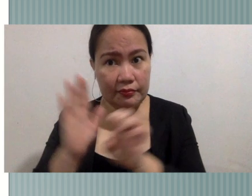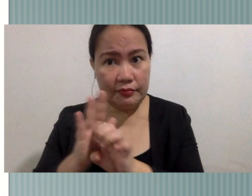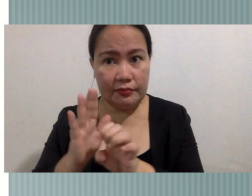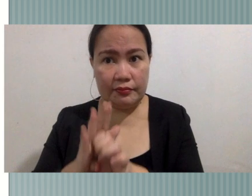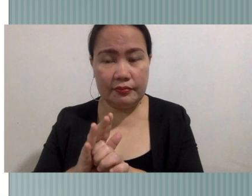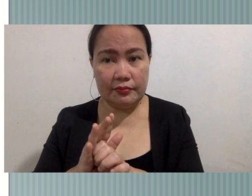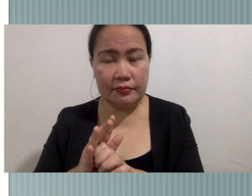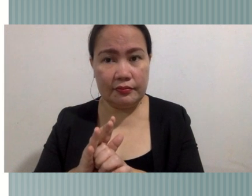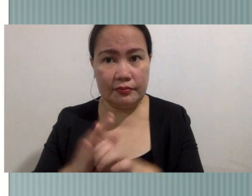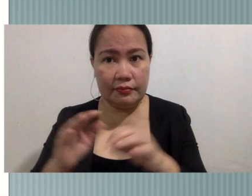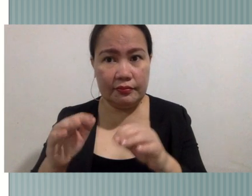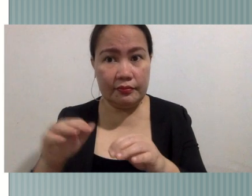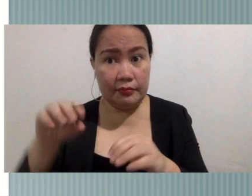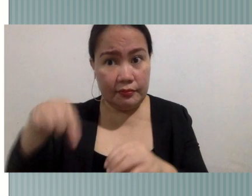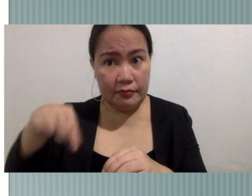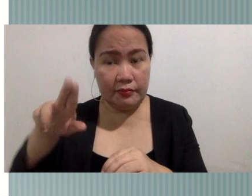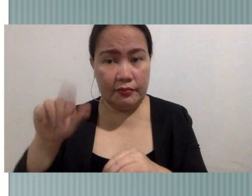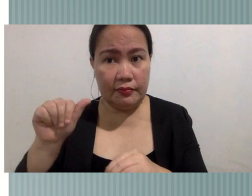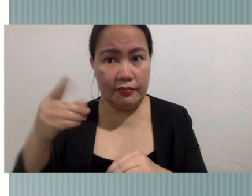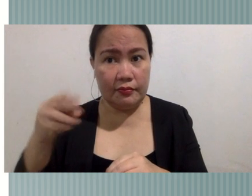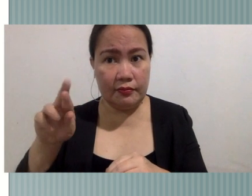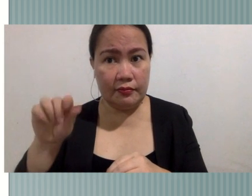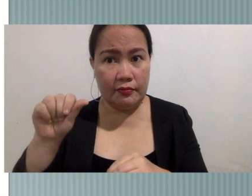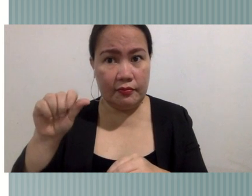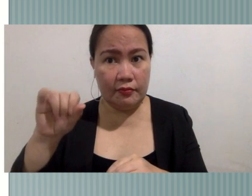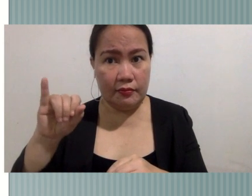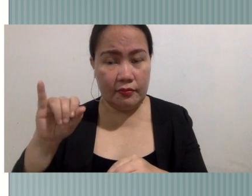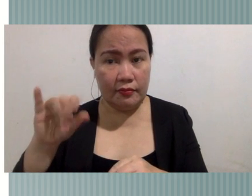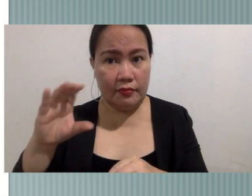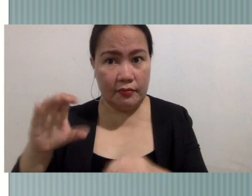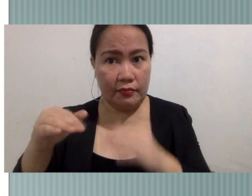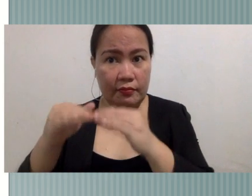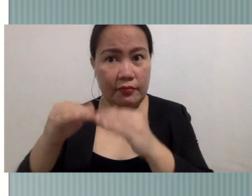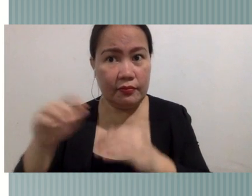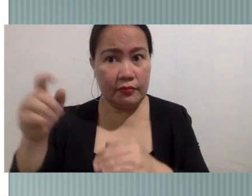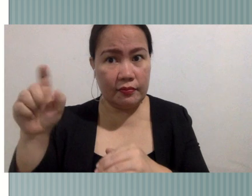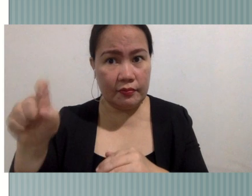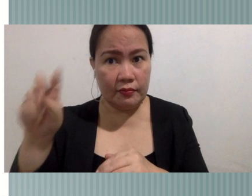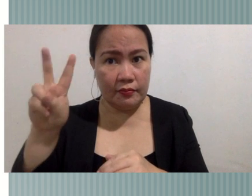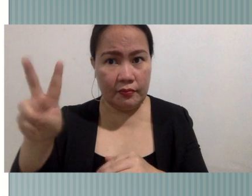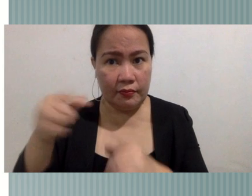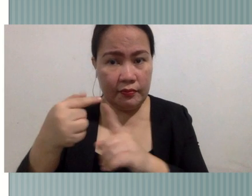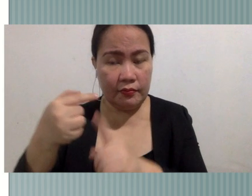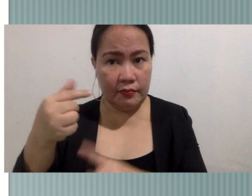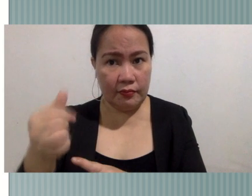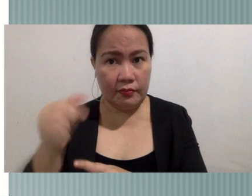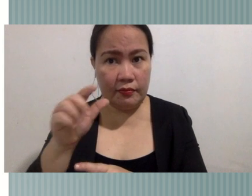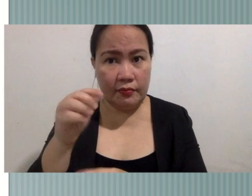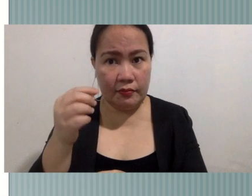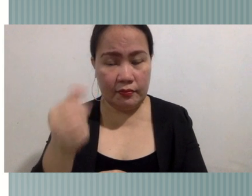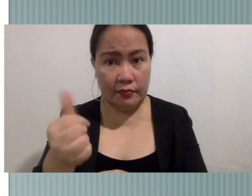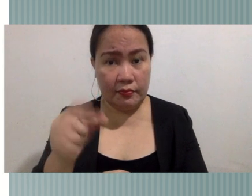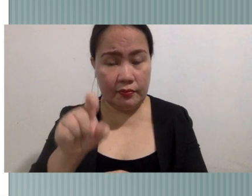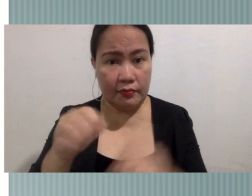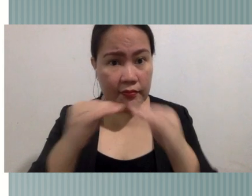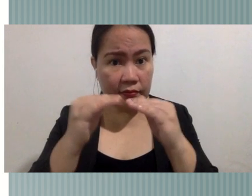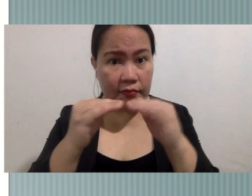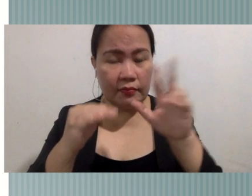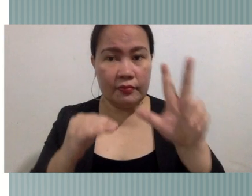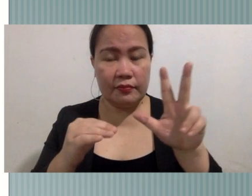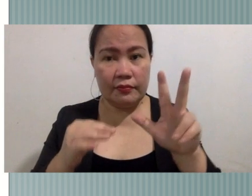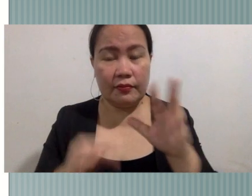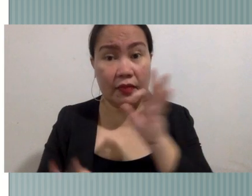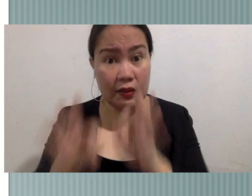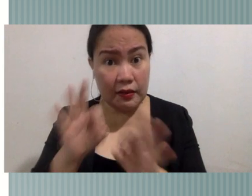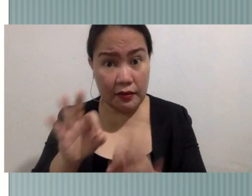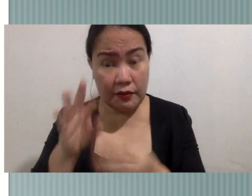Given the quadratic equation x squared plus 10x is equal to 3.